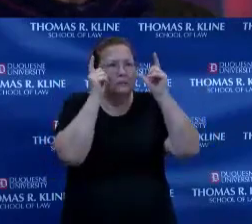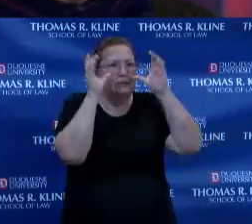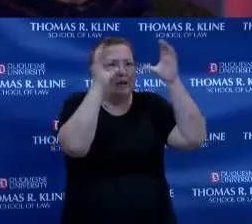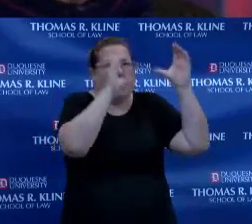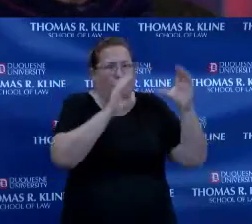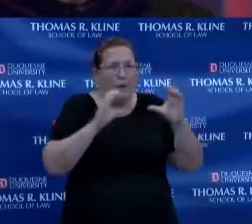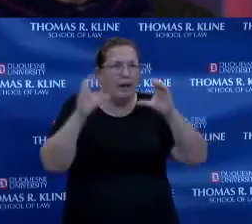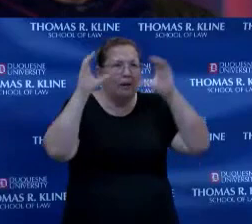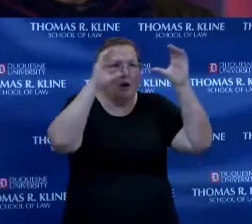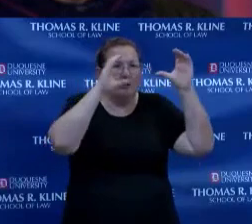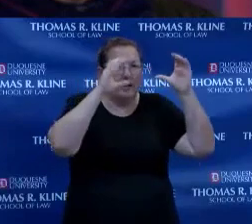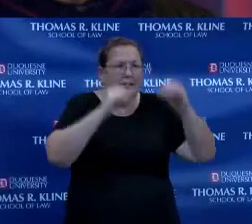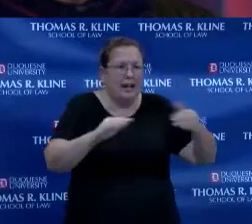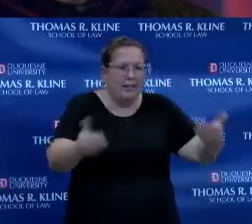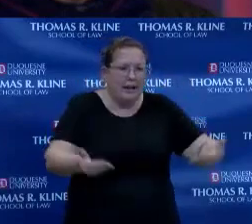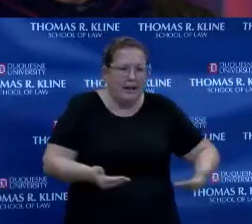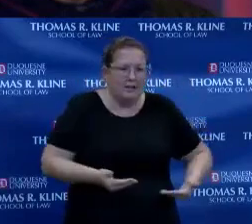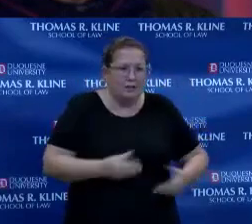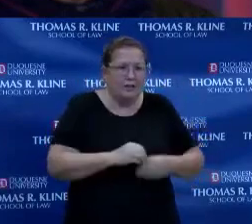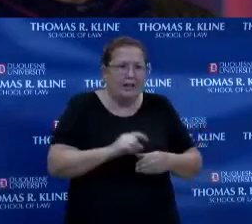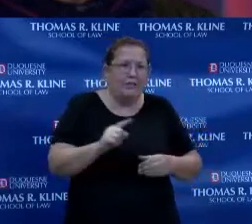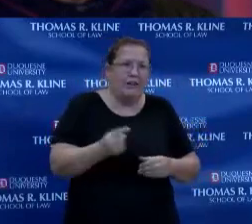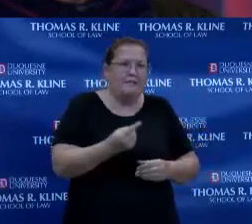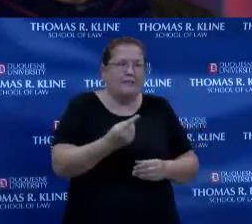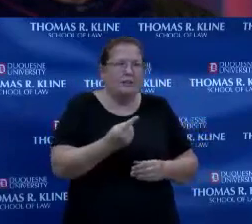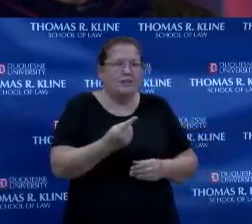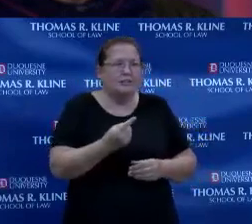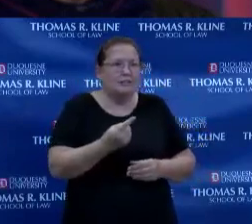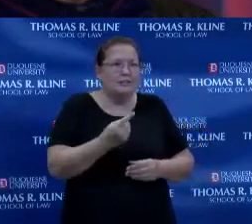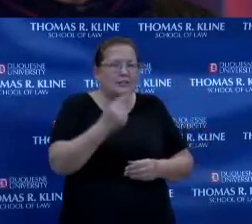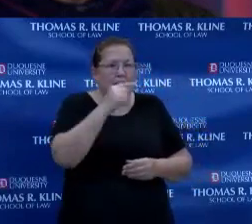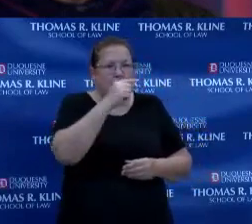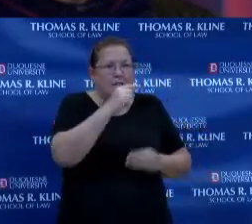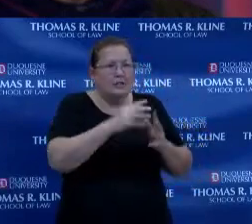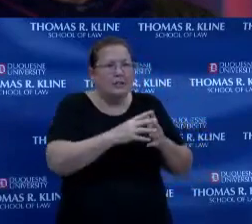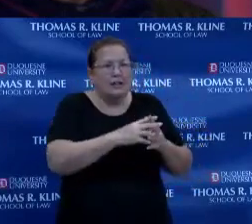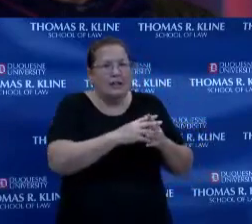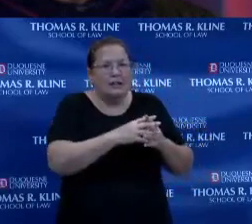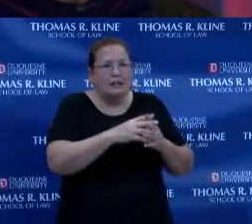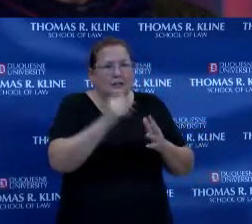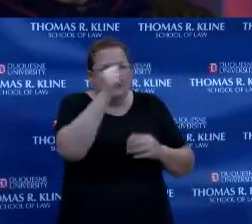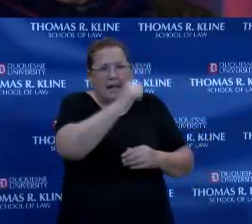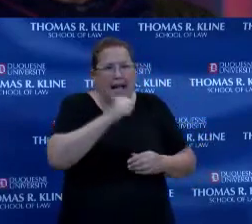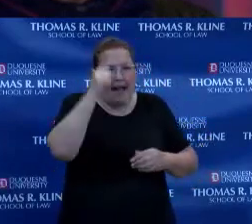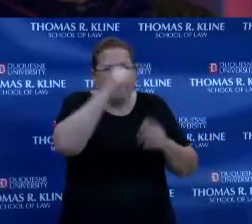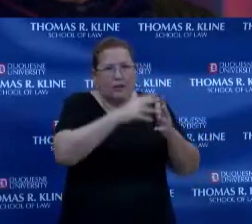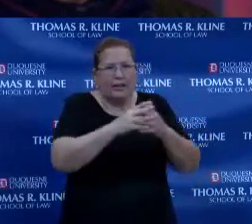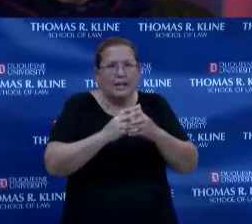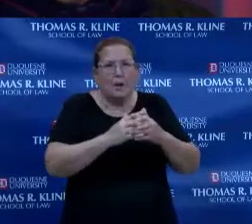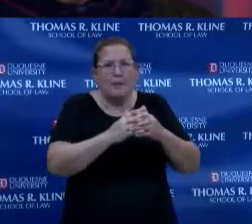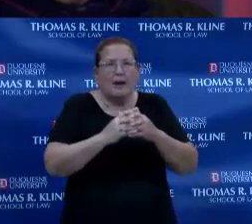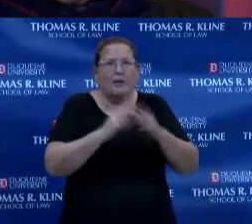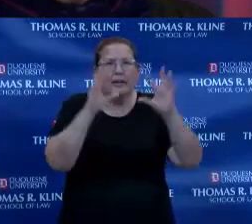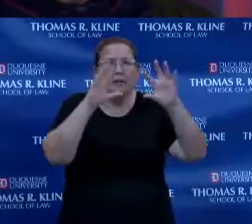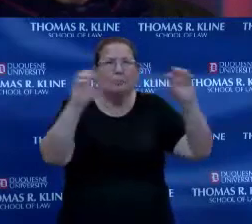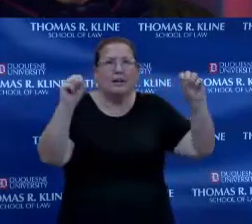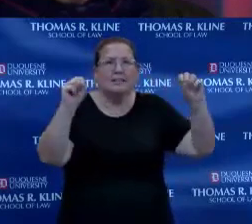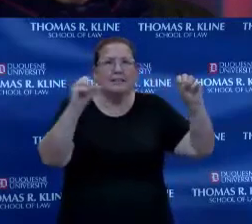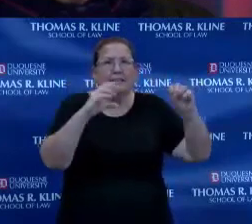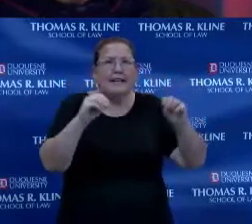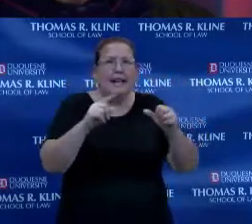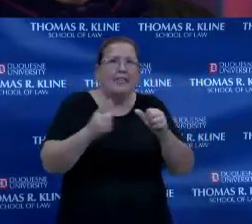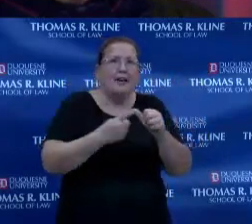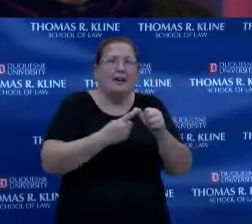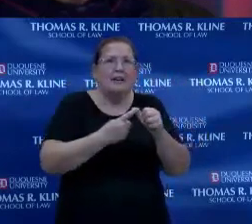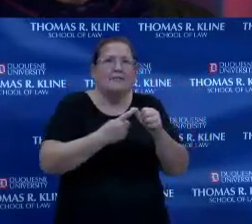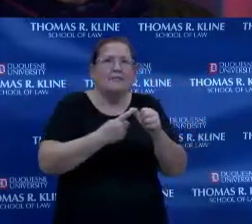first African-American and Asian-American female vice president of the United States, and the first